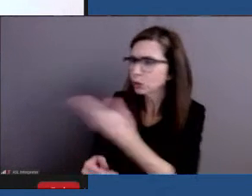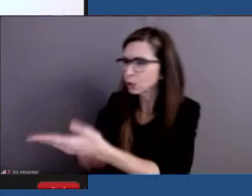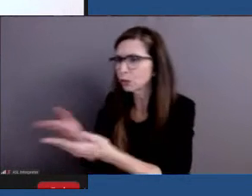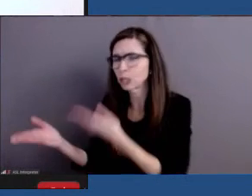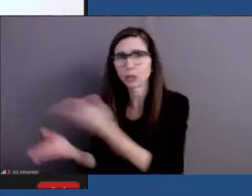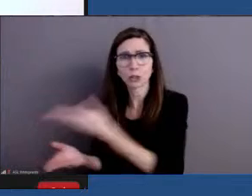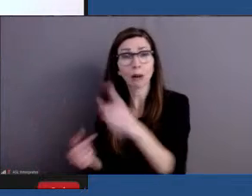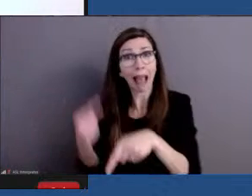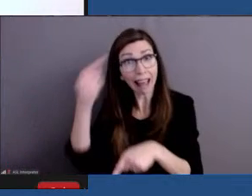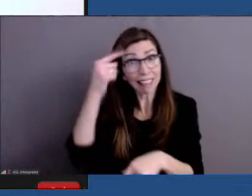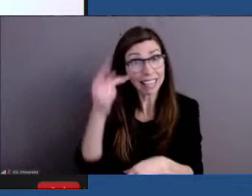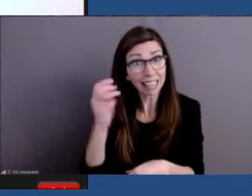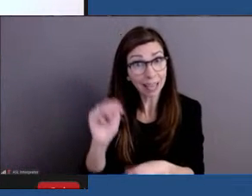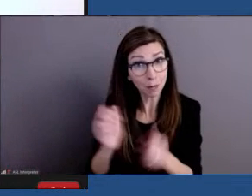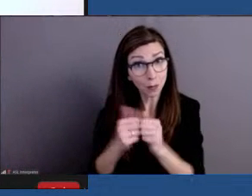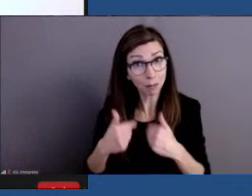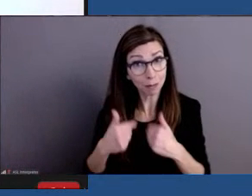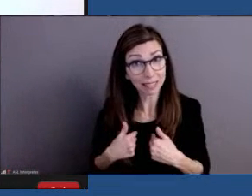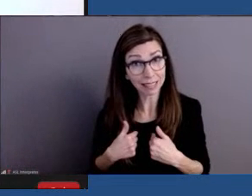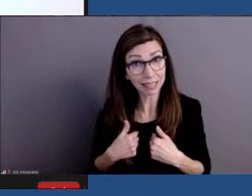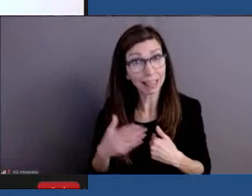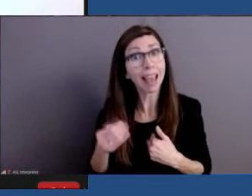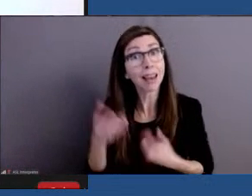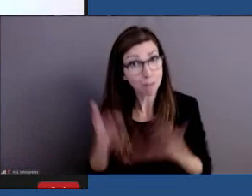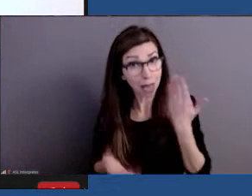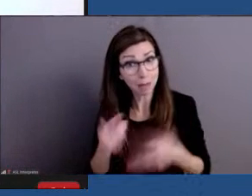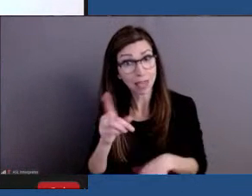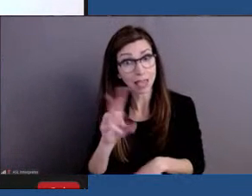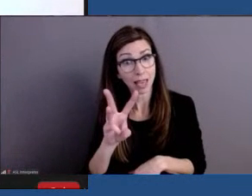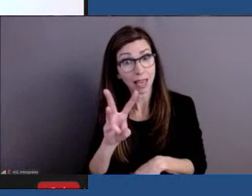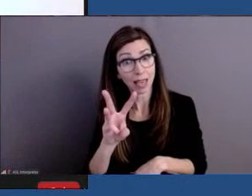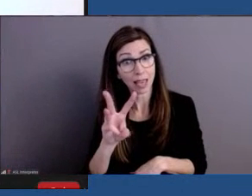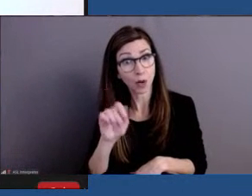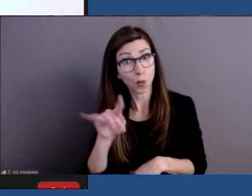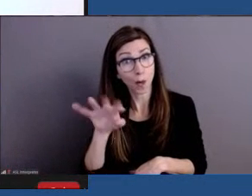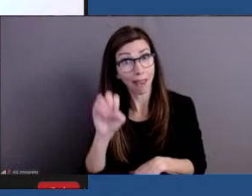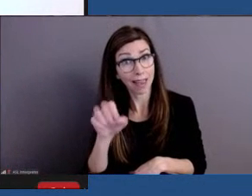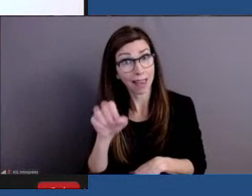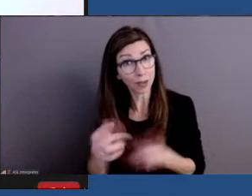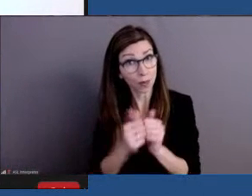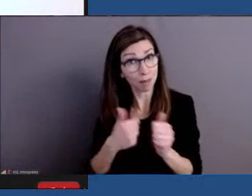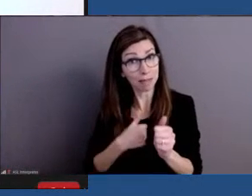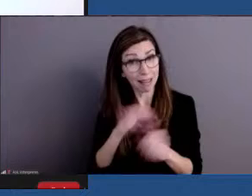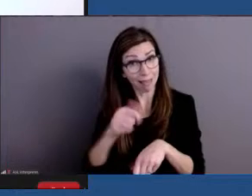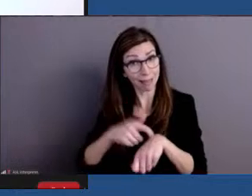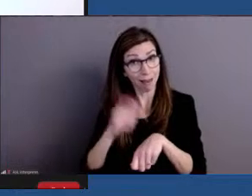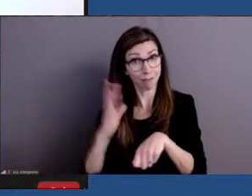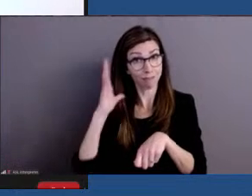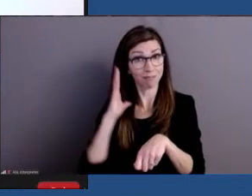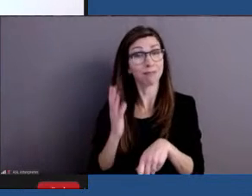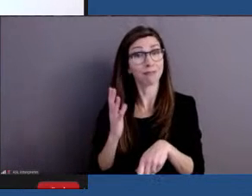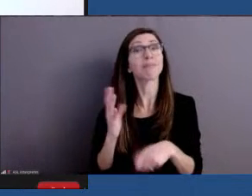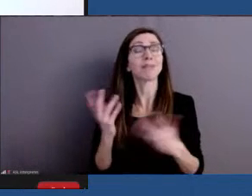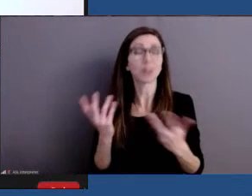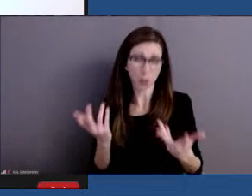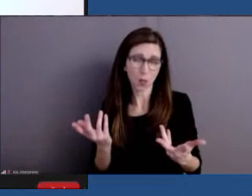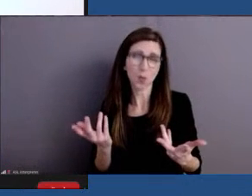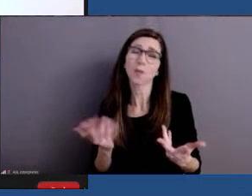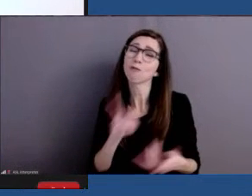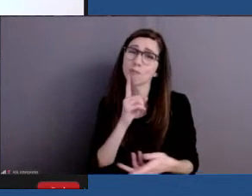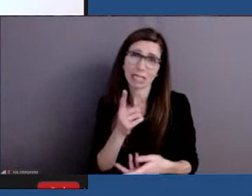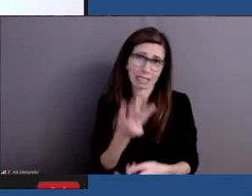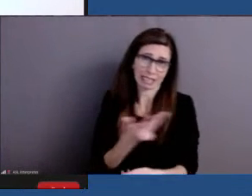for that, and Wayne may have been as well. So we do have the opportunity to work together on many of these